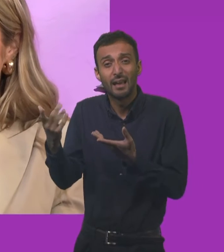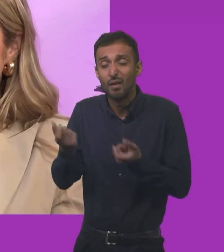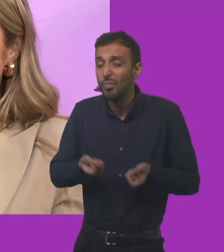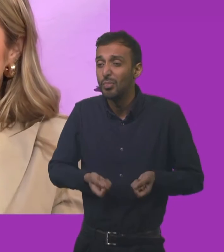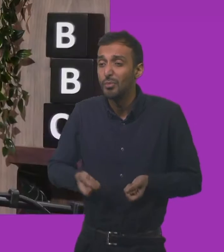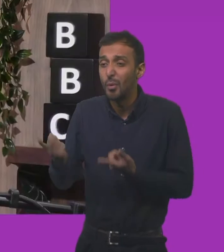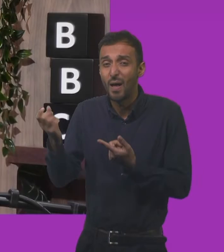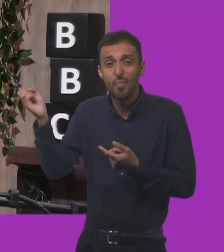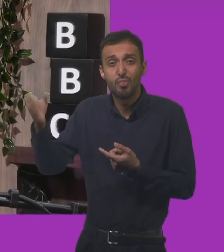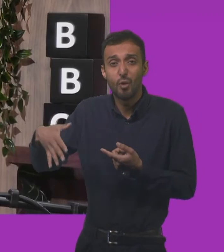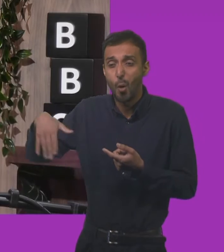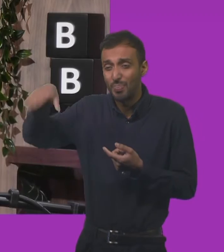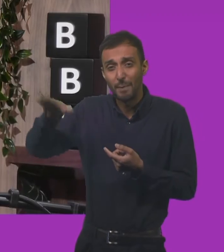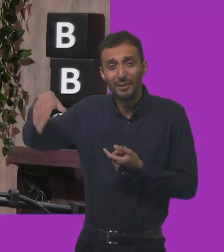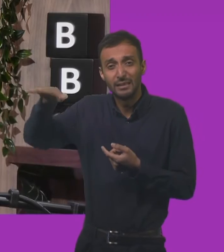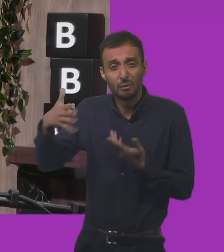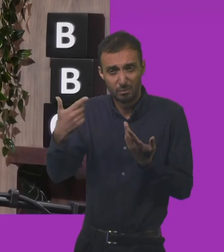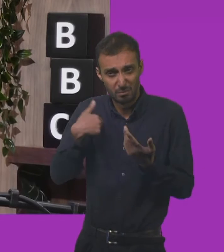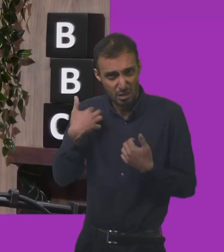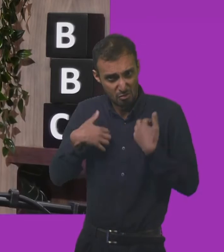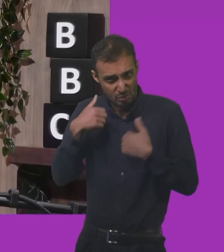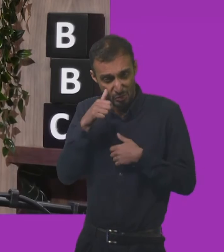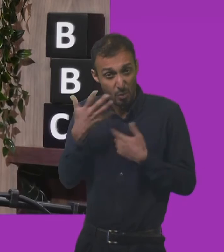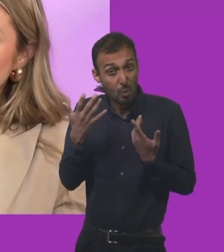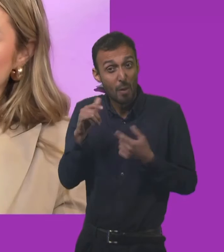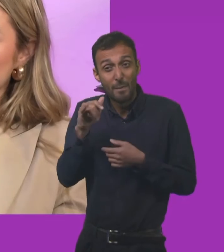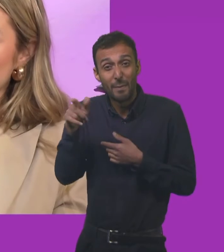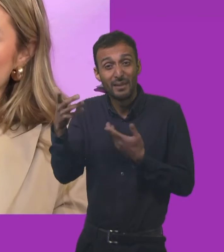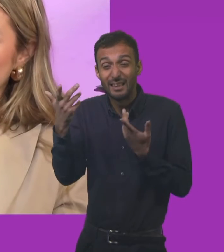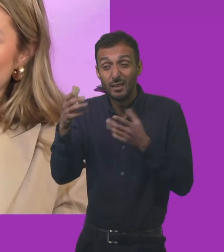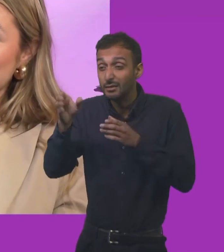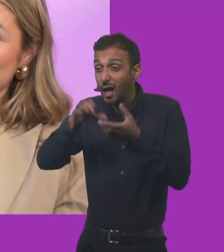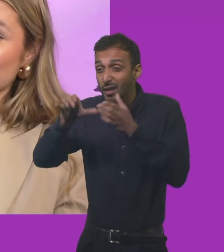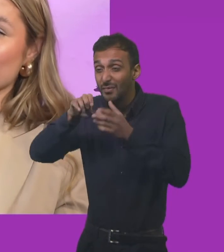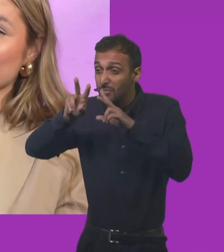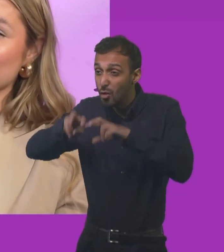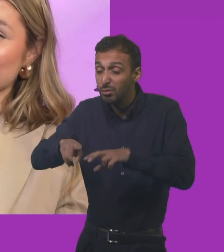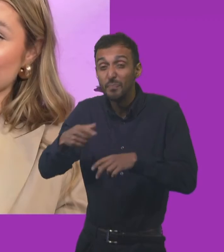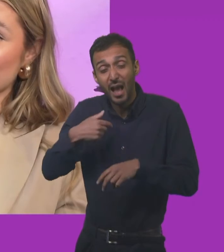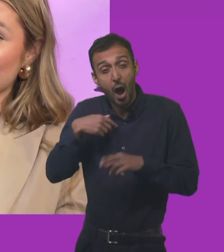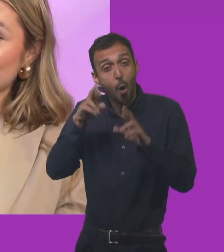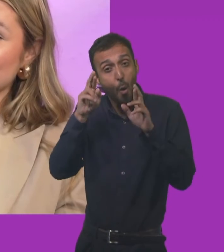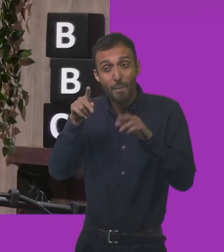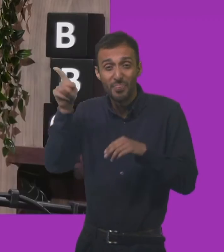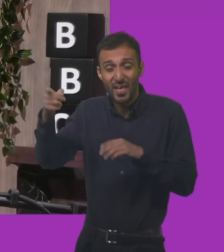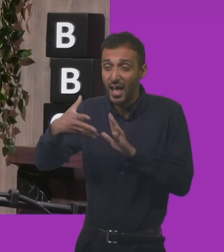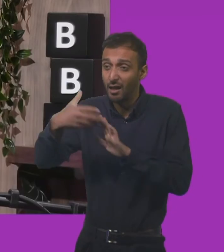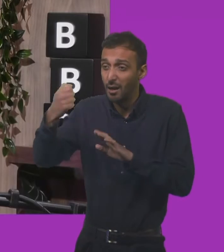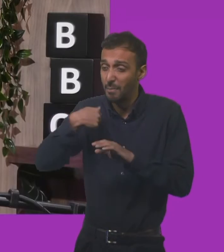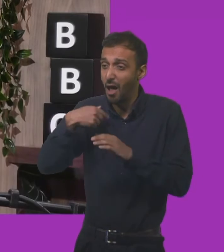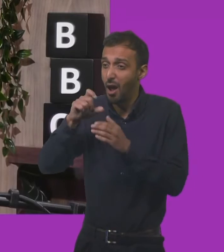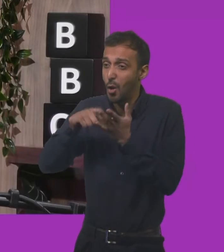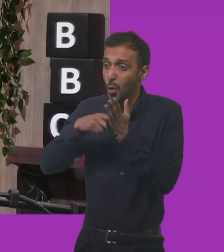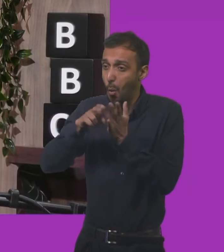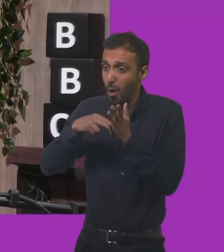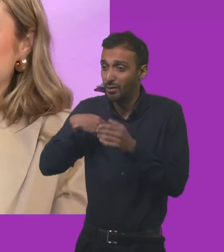know. Or are they doing scientific experiments on it somewhere? Let's hope so. I hope my colon's going to good use somewhere. Yeah. Just so not